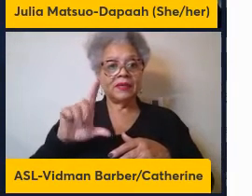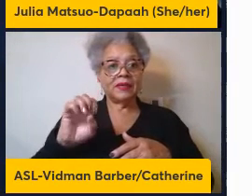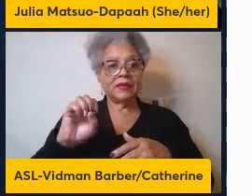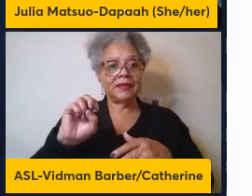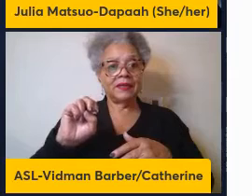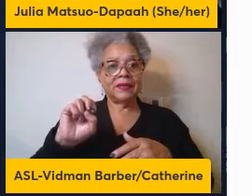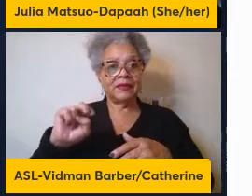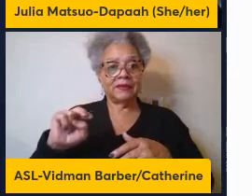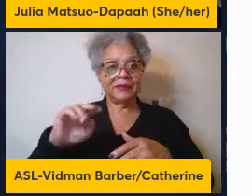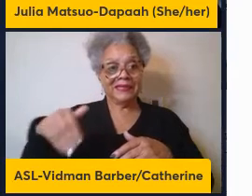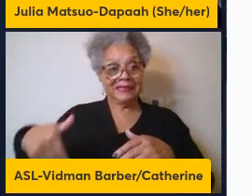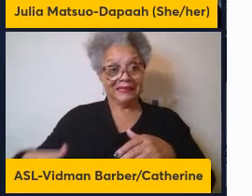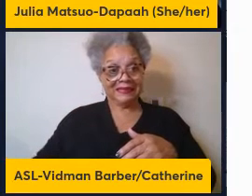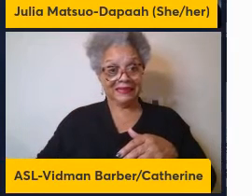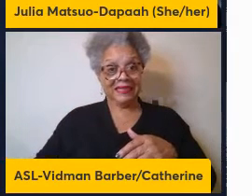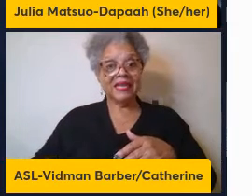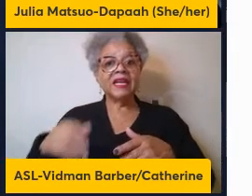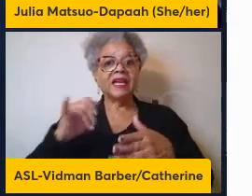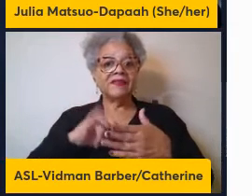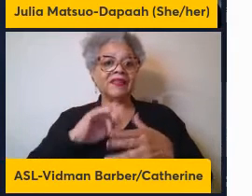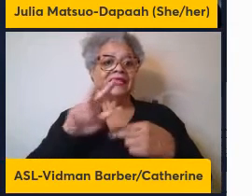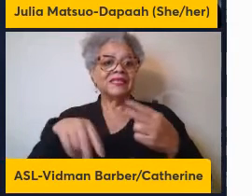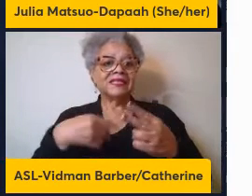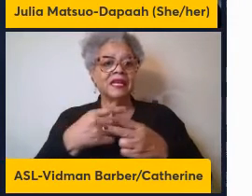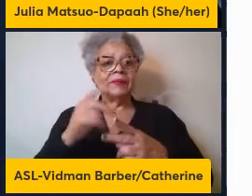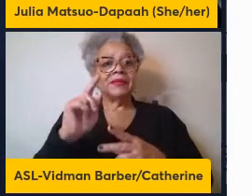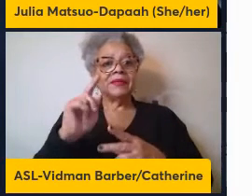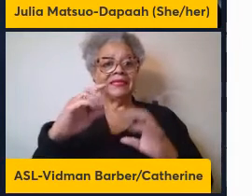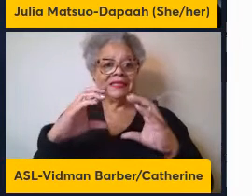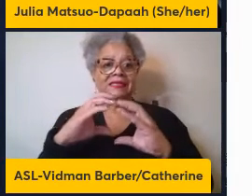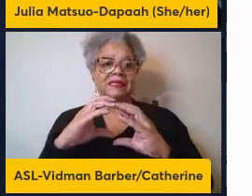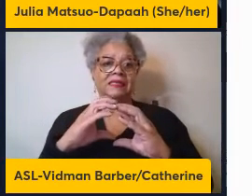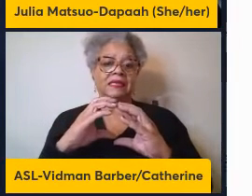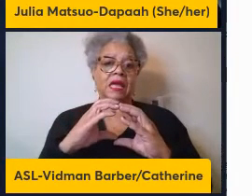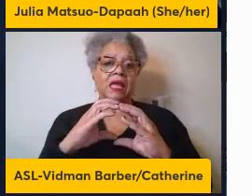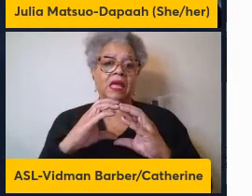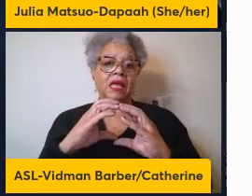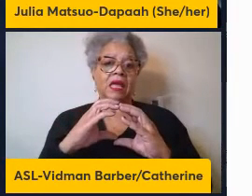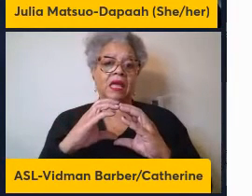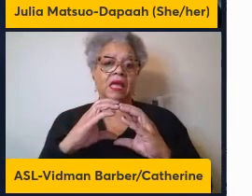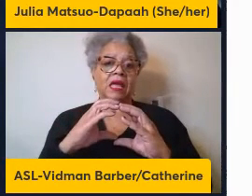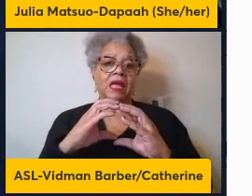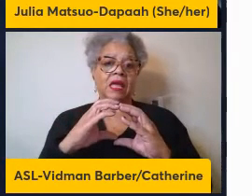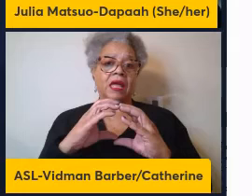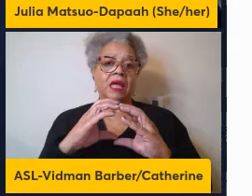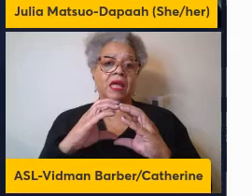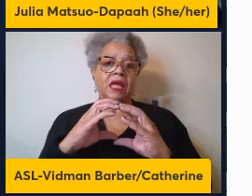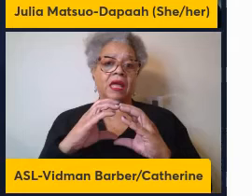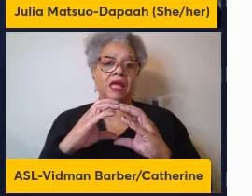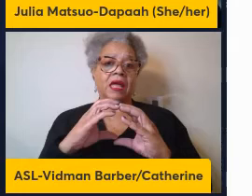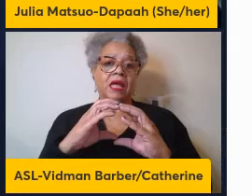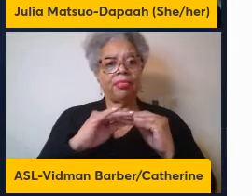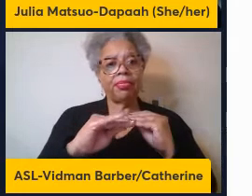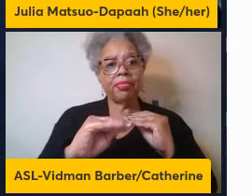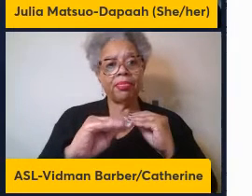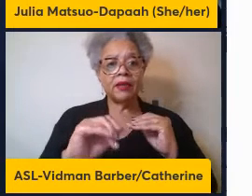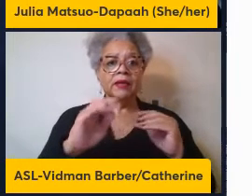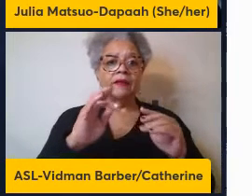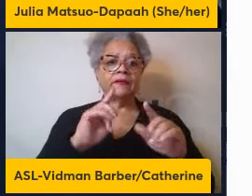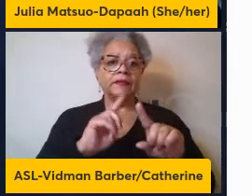parasites antigens and these prime T cells, and circulating infector rectal cells